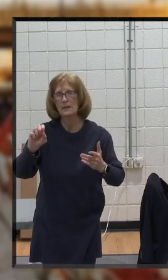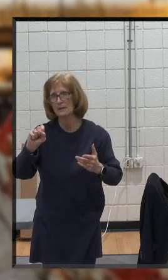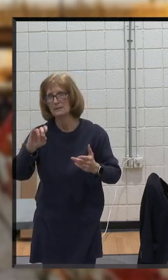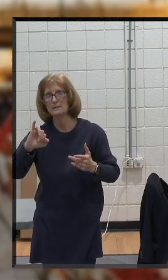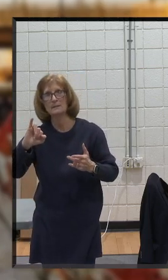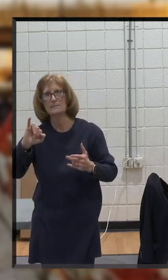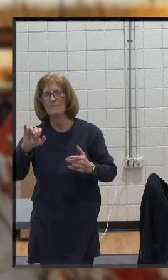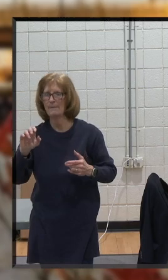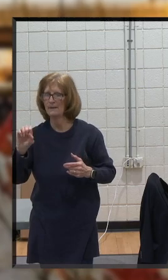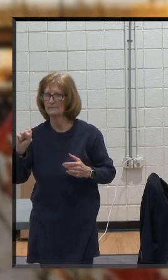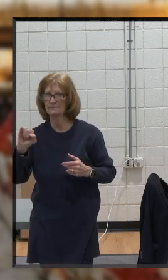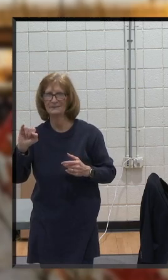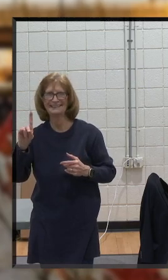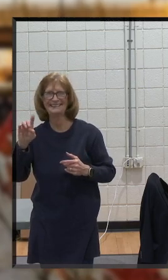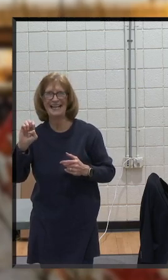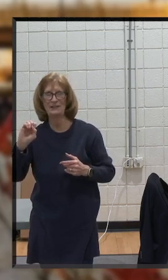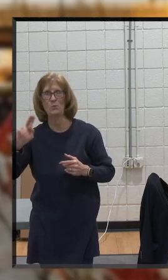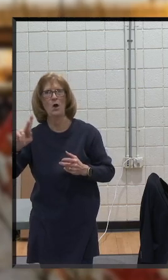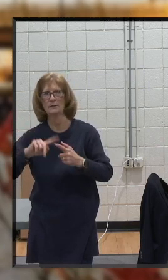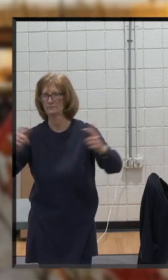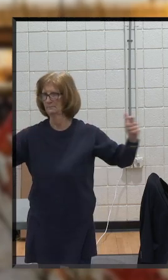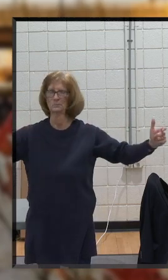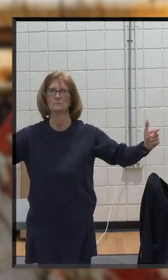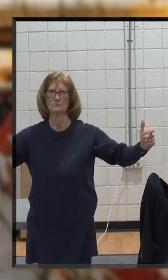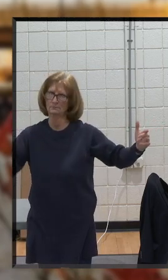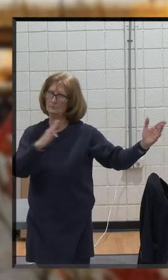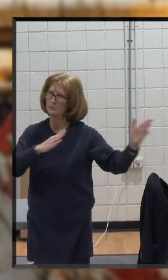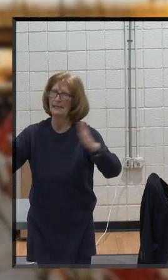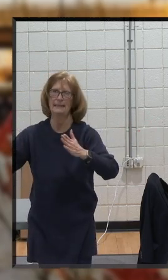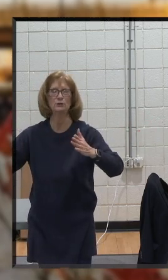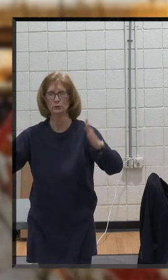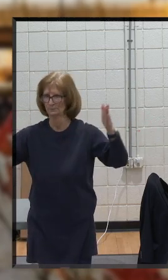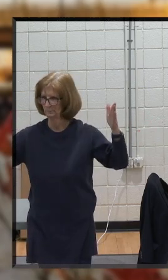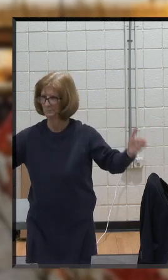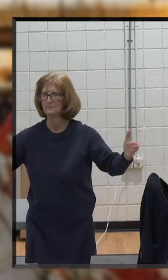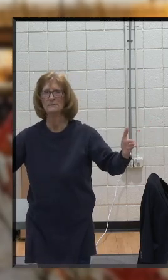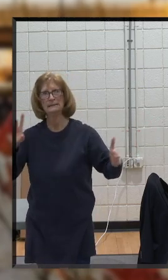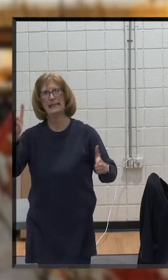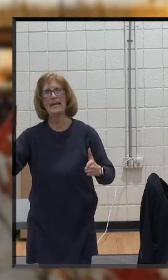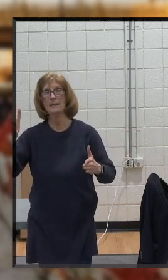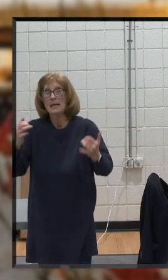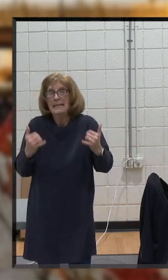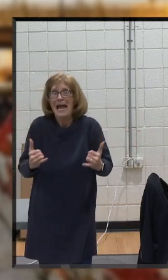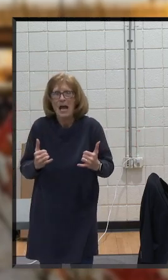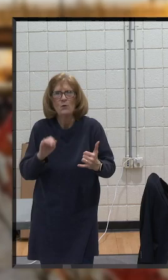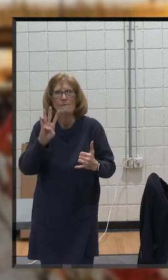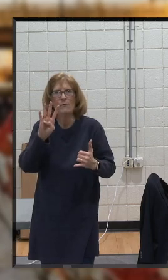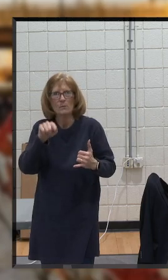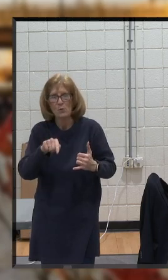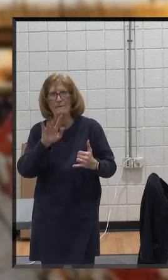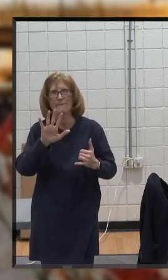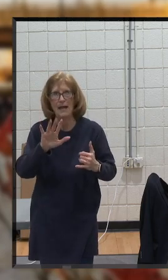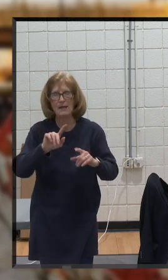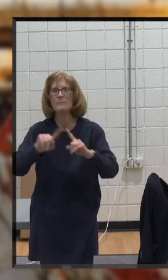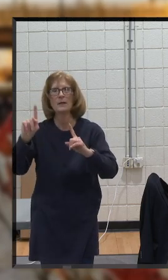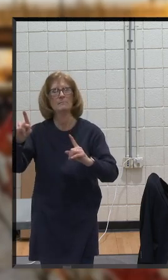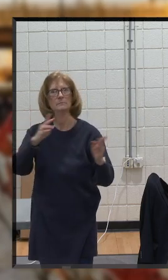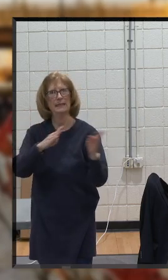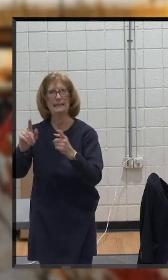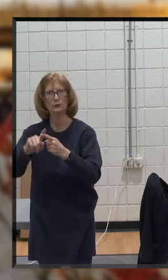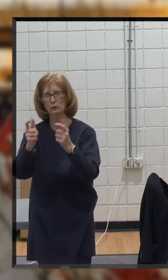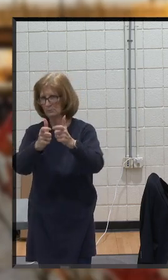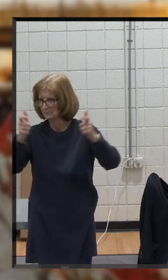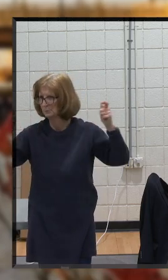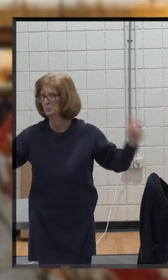are planning to widen the sidewalks on the bridge to 8 feet as opposed to the 4.5 feet that they have now,